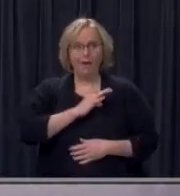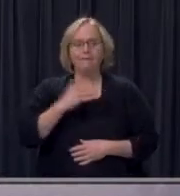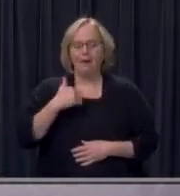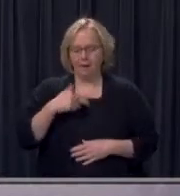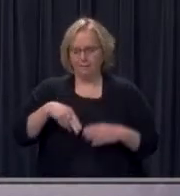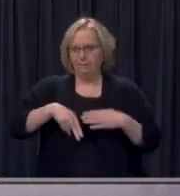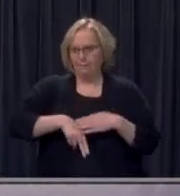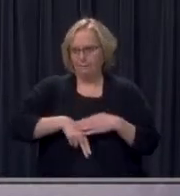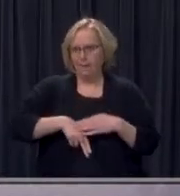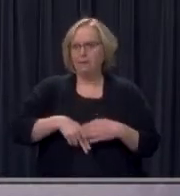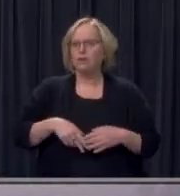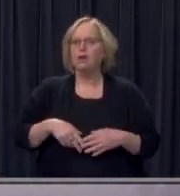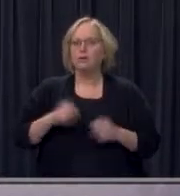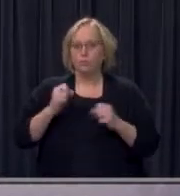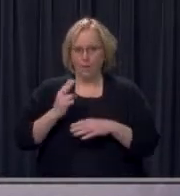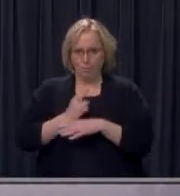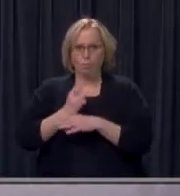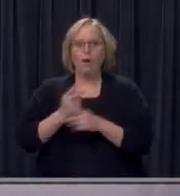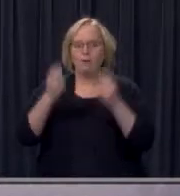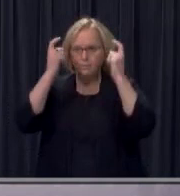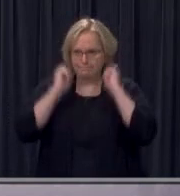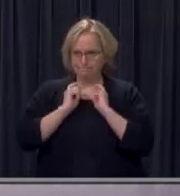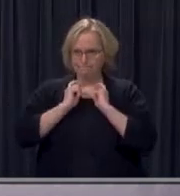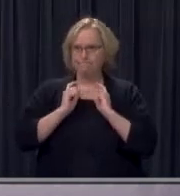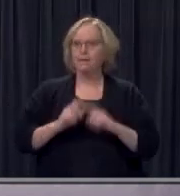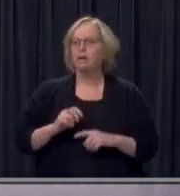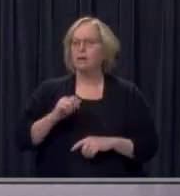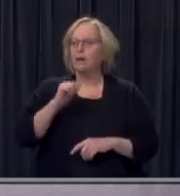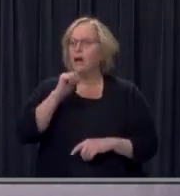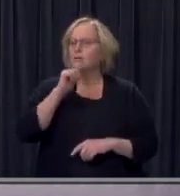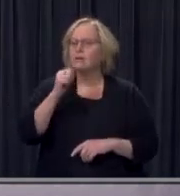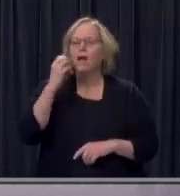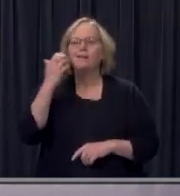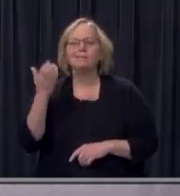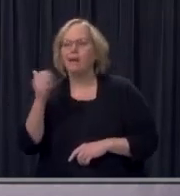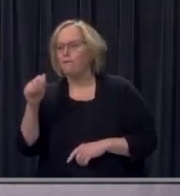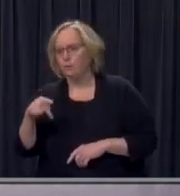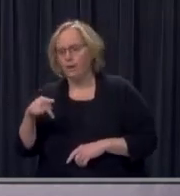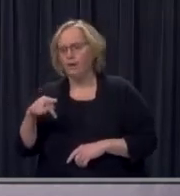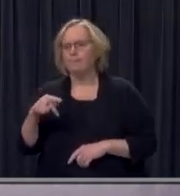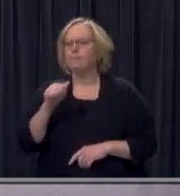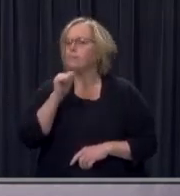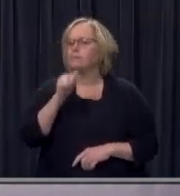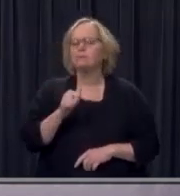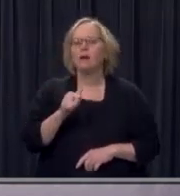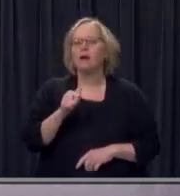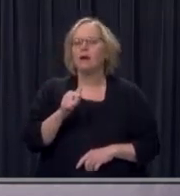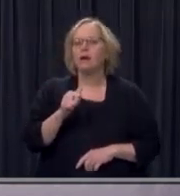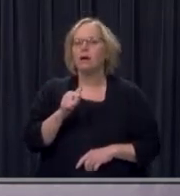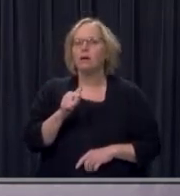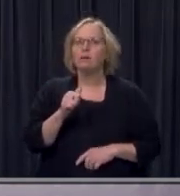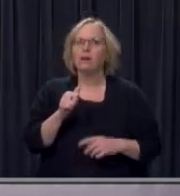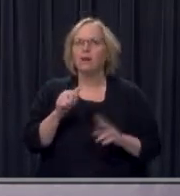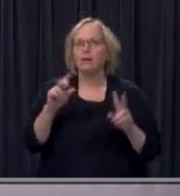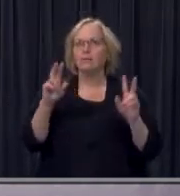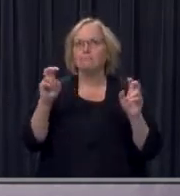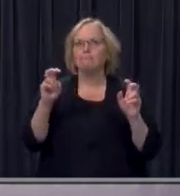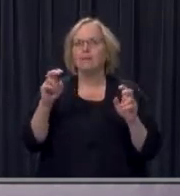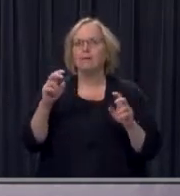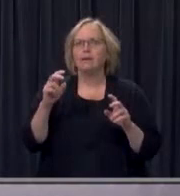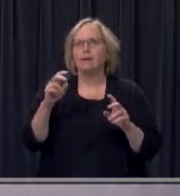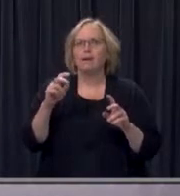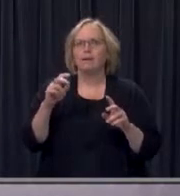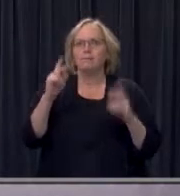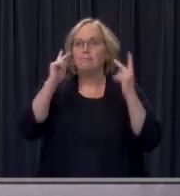idea being it's a wearable product. So it's not a cell phone app. There's not what you might call a panic button on the